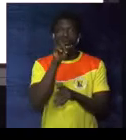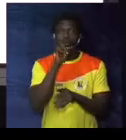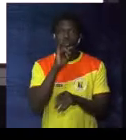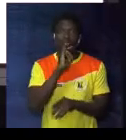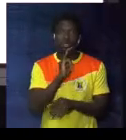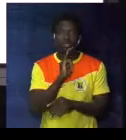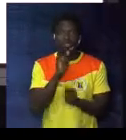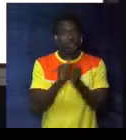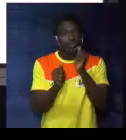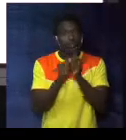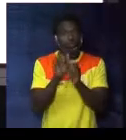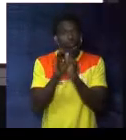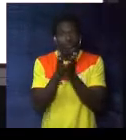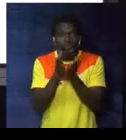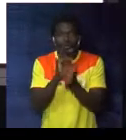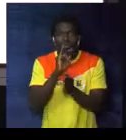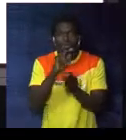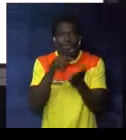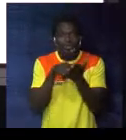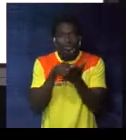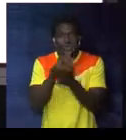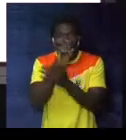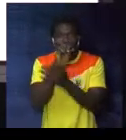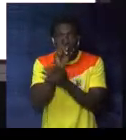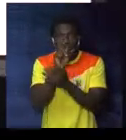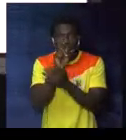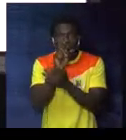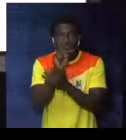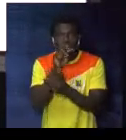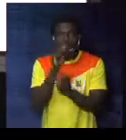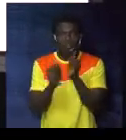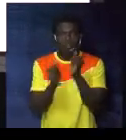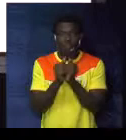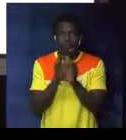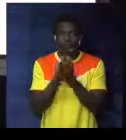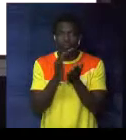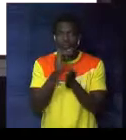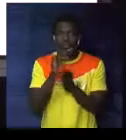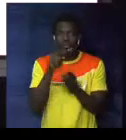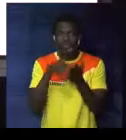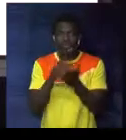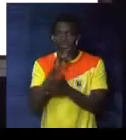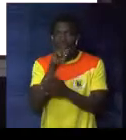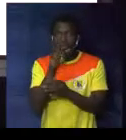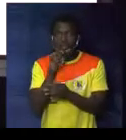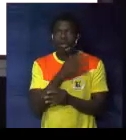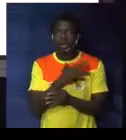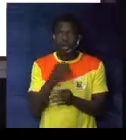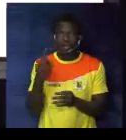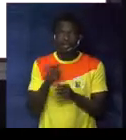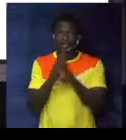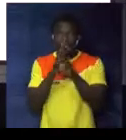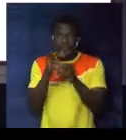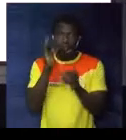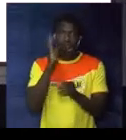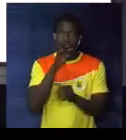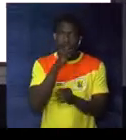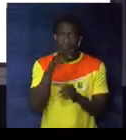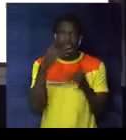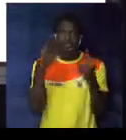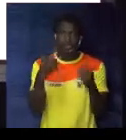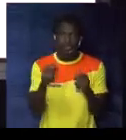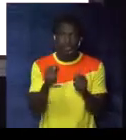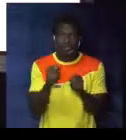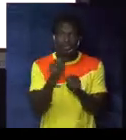The question is, which book is this? Which book is this? And the response will